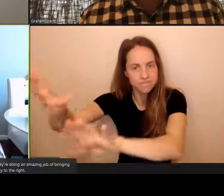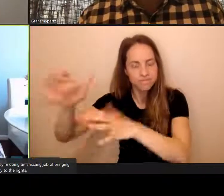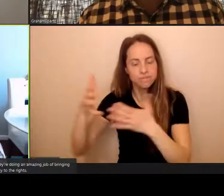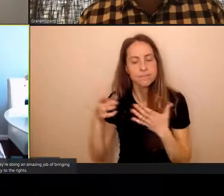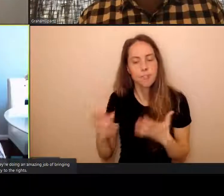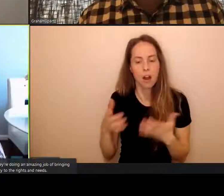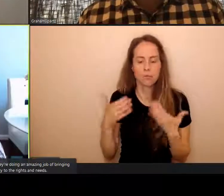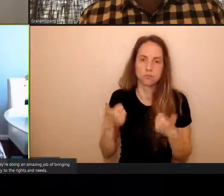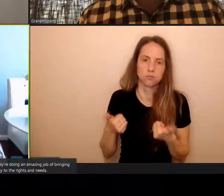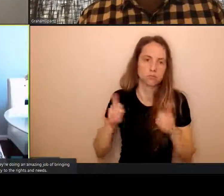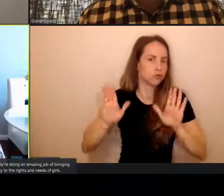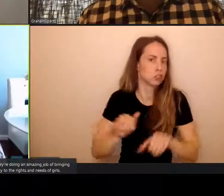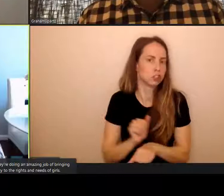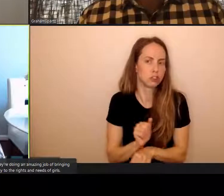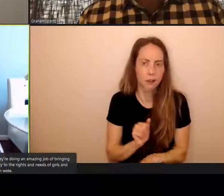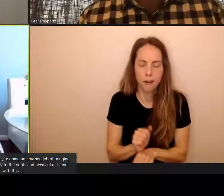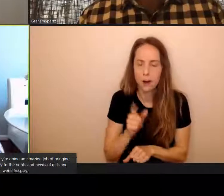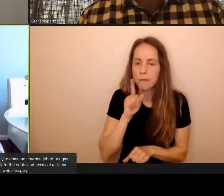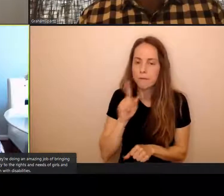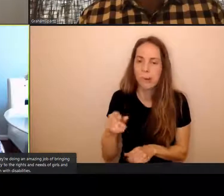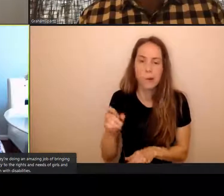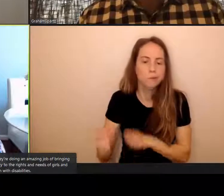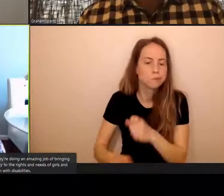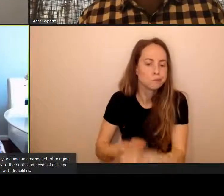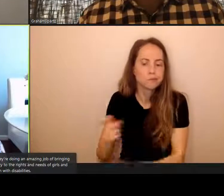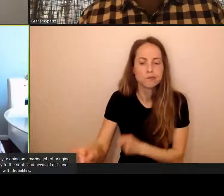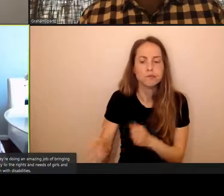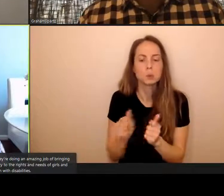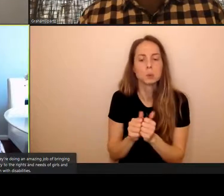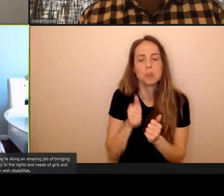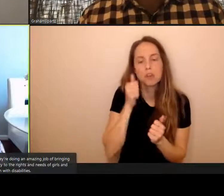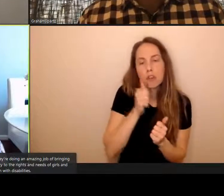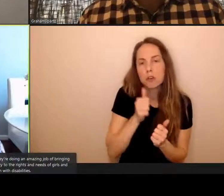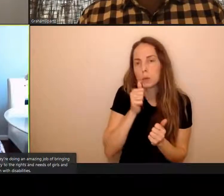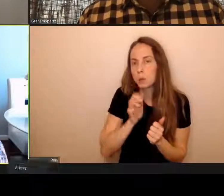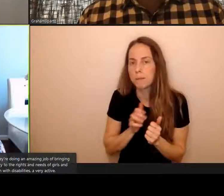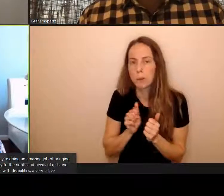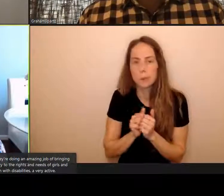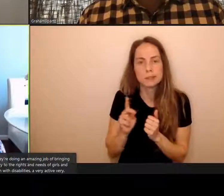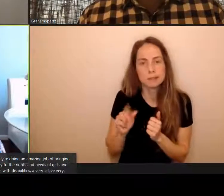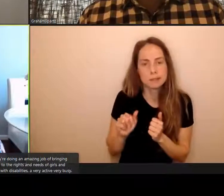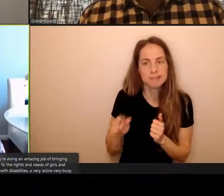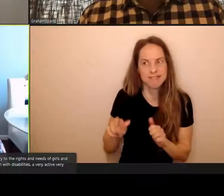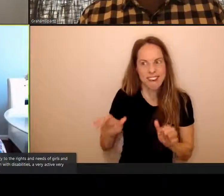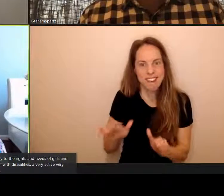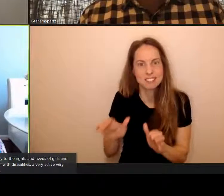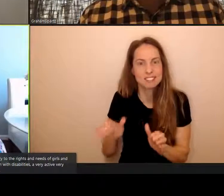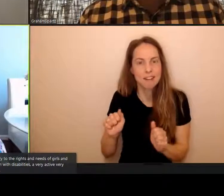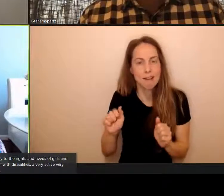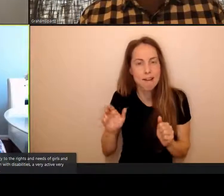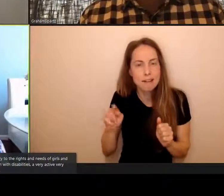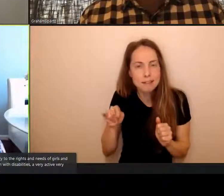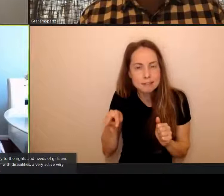and needs of girls and women with disabilities. They're very active, very visible,